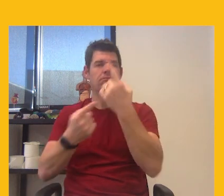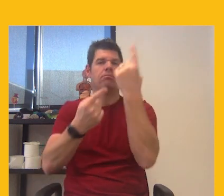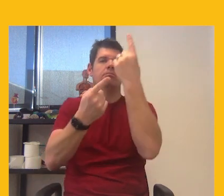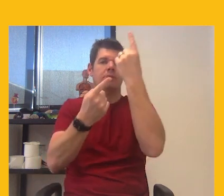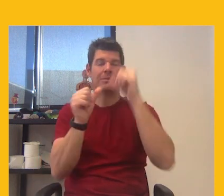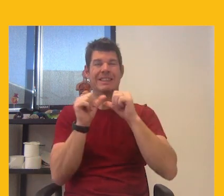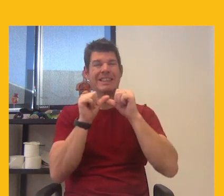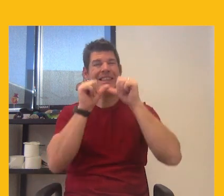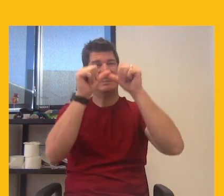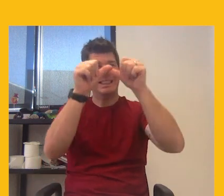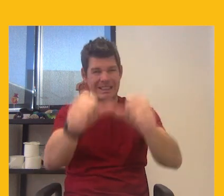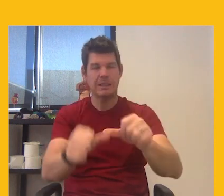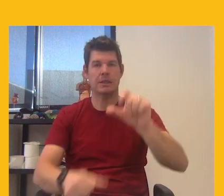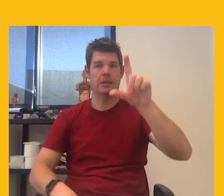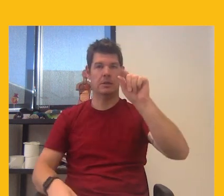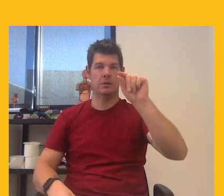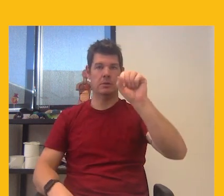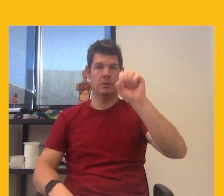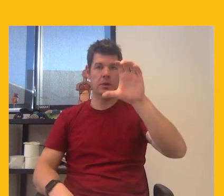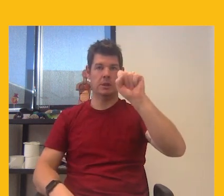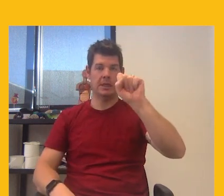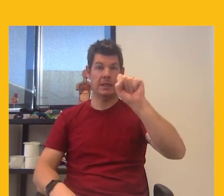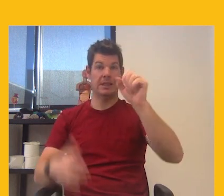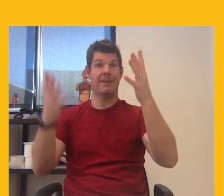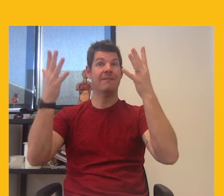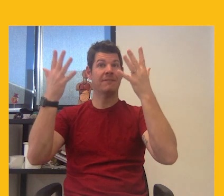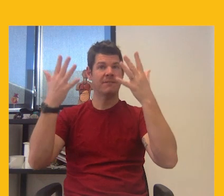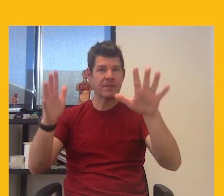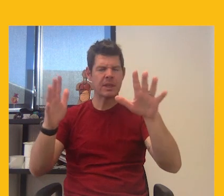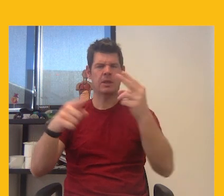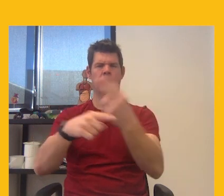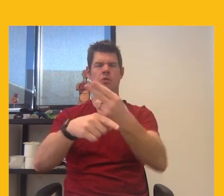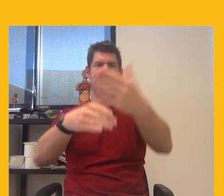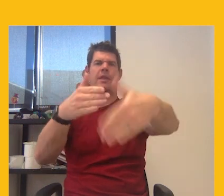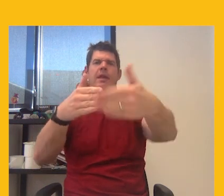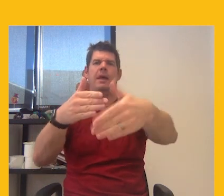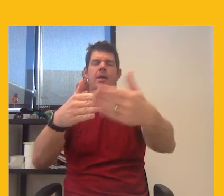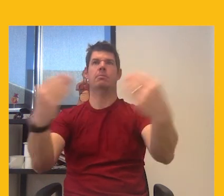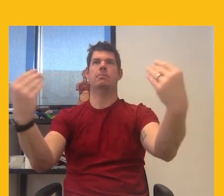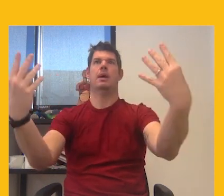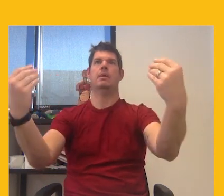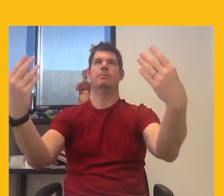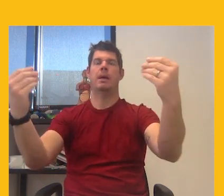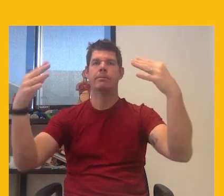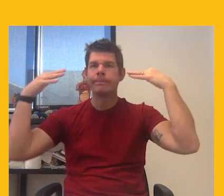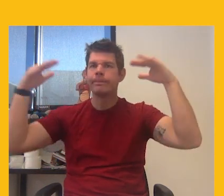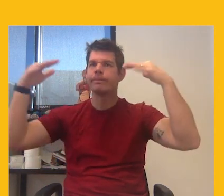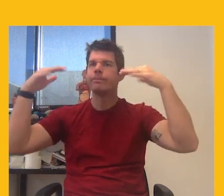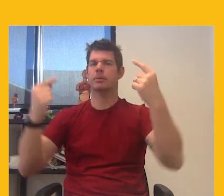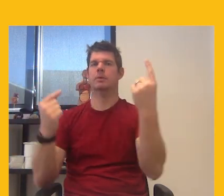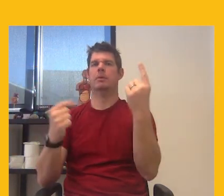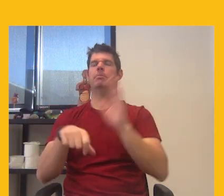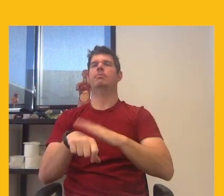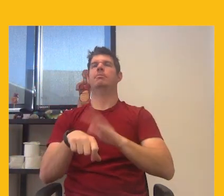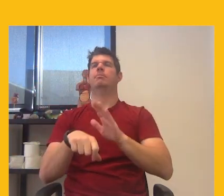keep track for 20 seconds, and then use a sound and a graphic to let you